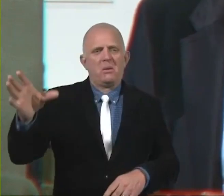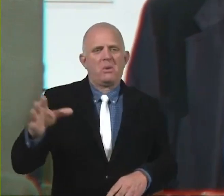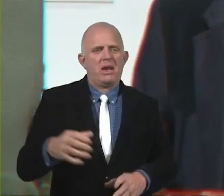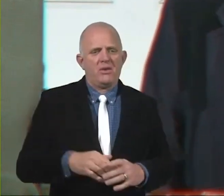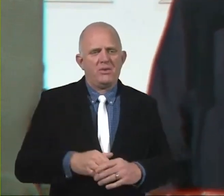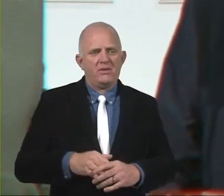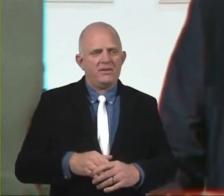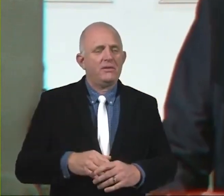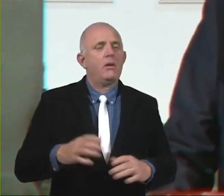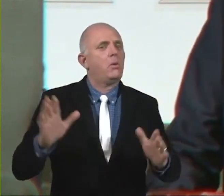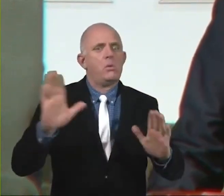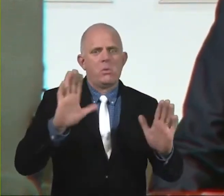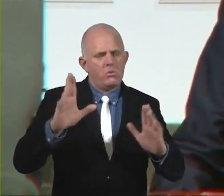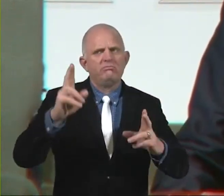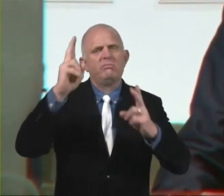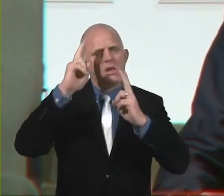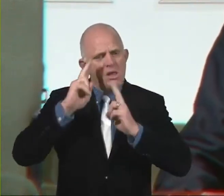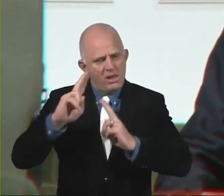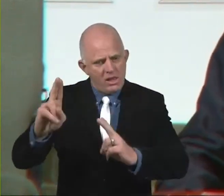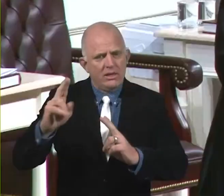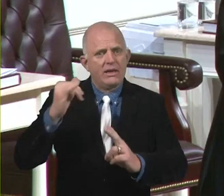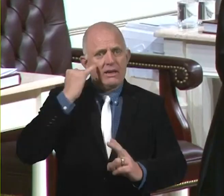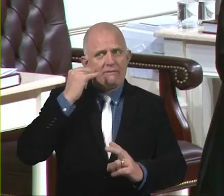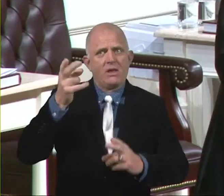Bible says, give honor to whom honor is due.